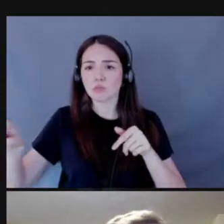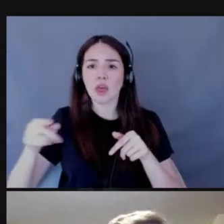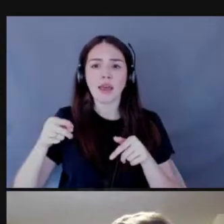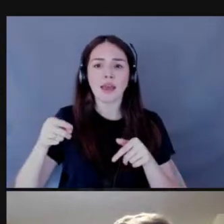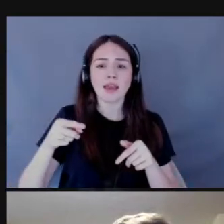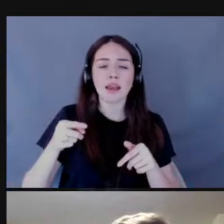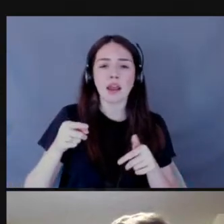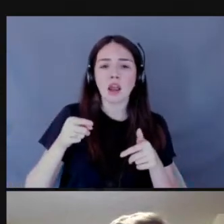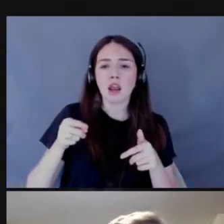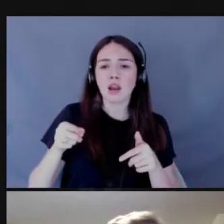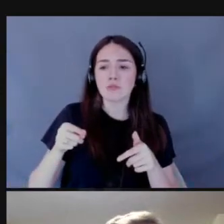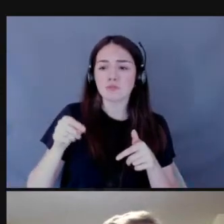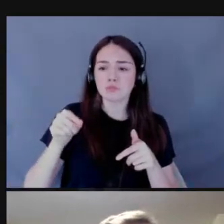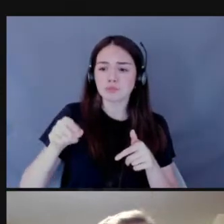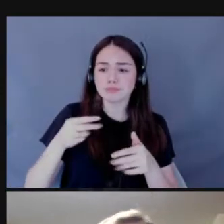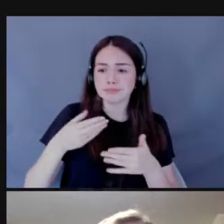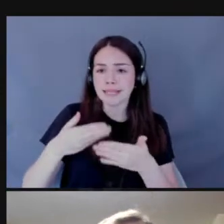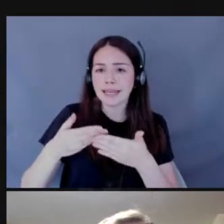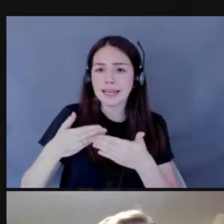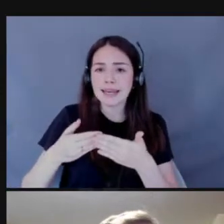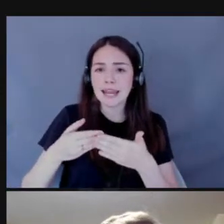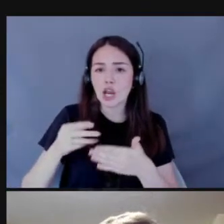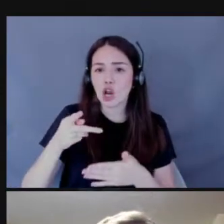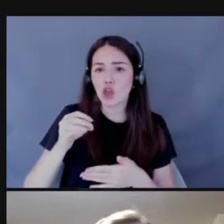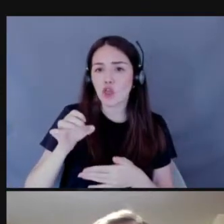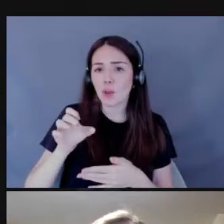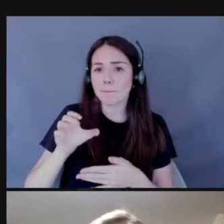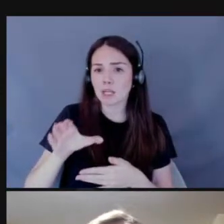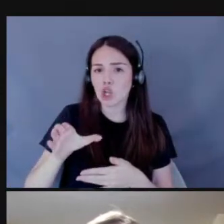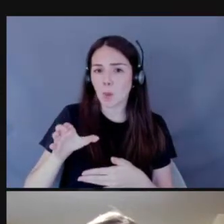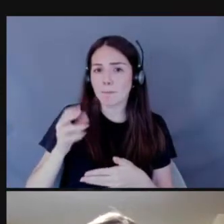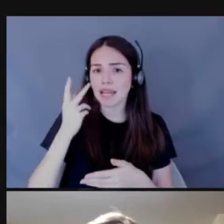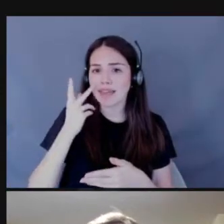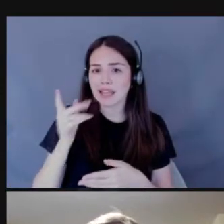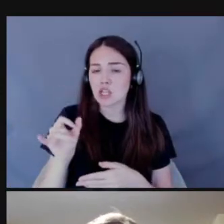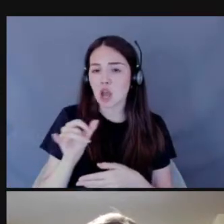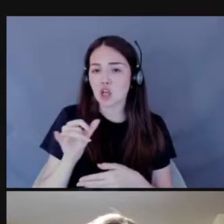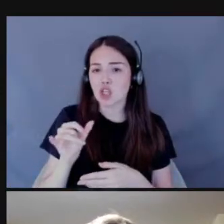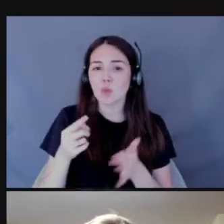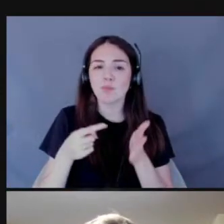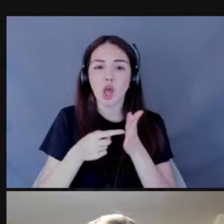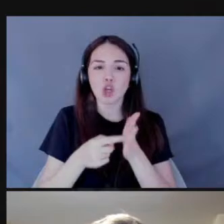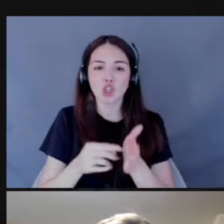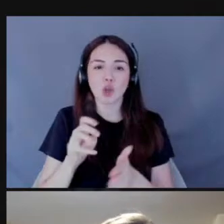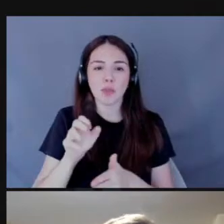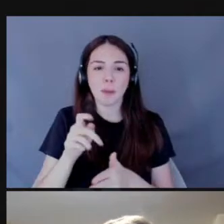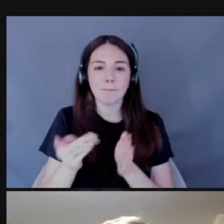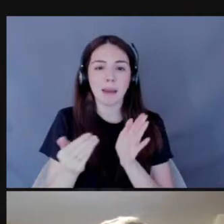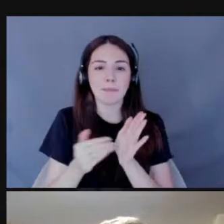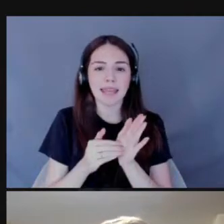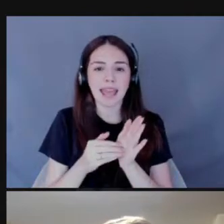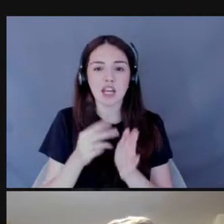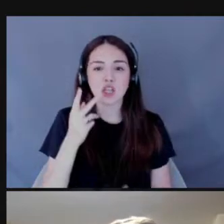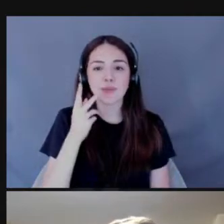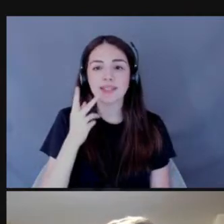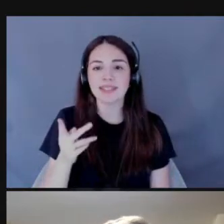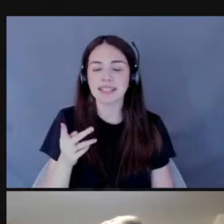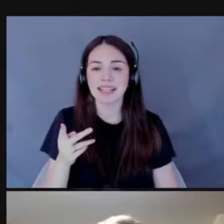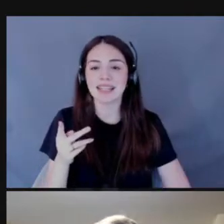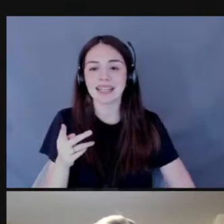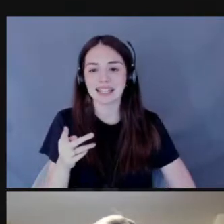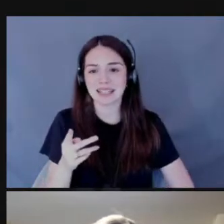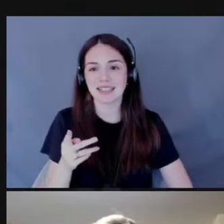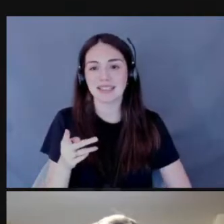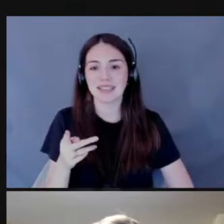down towards the mouth of the Potomac. So I'll go back to this map. You can see that the Kiker sighting is outlined there